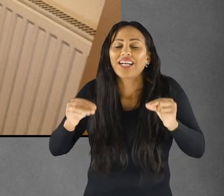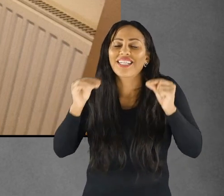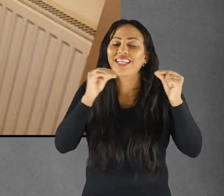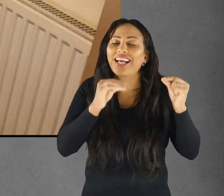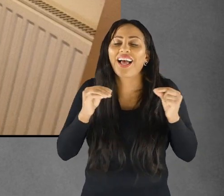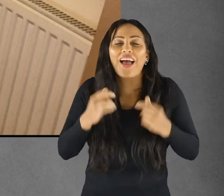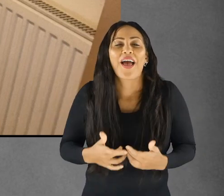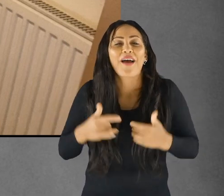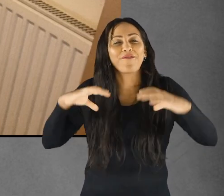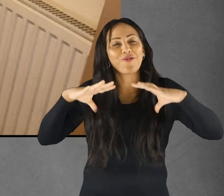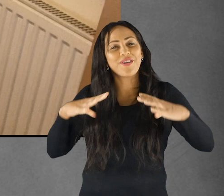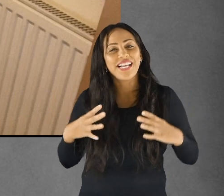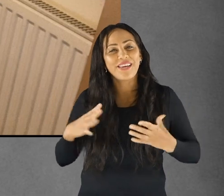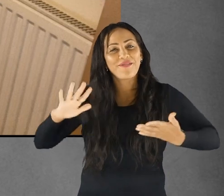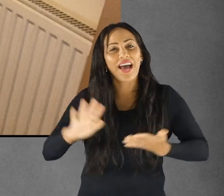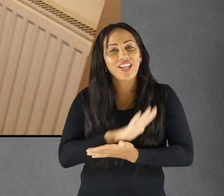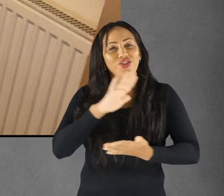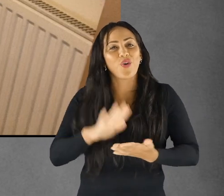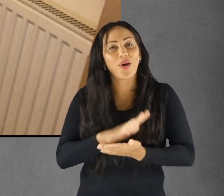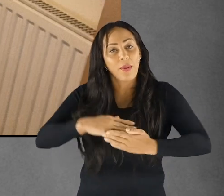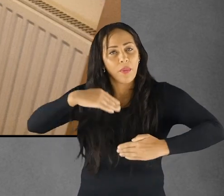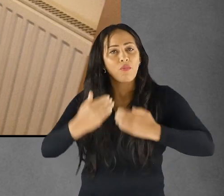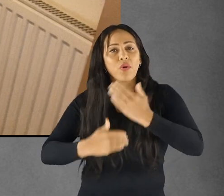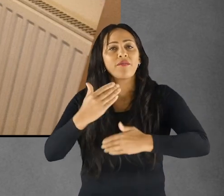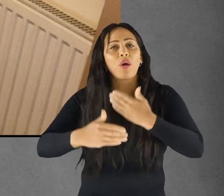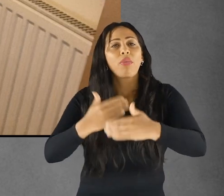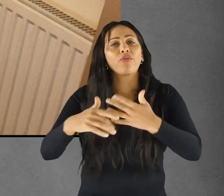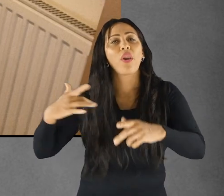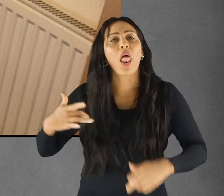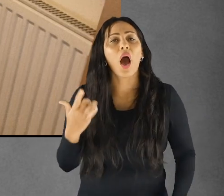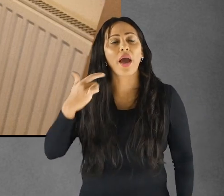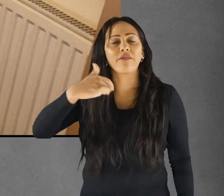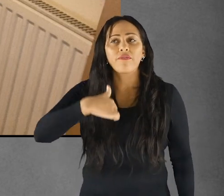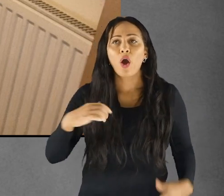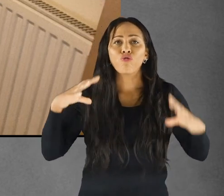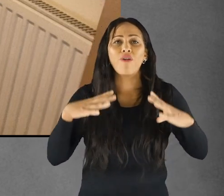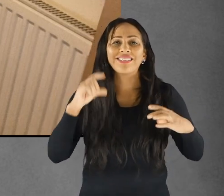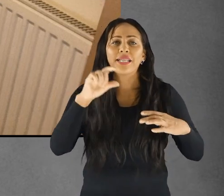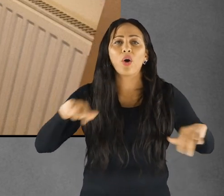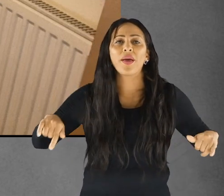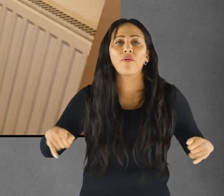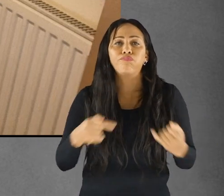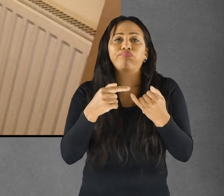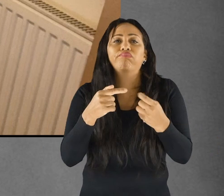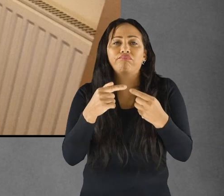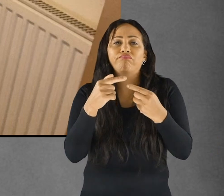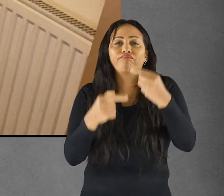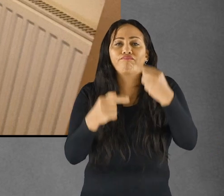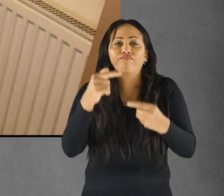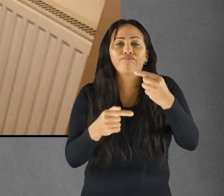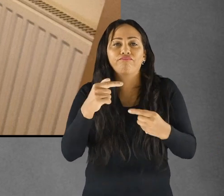relief and joy. Moving on through life, rest has become contradictory and at times a